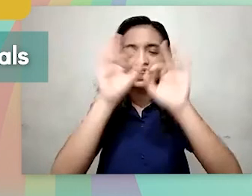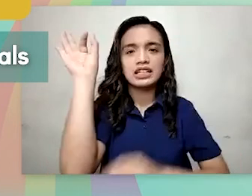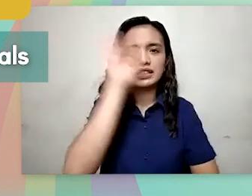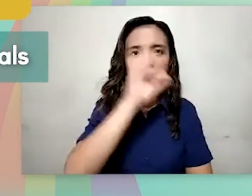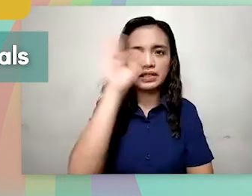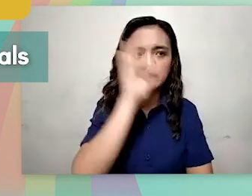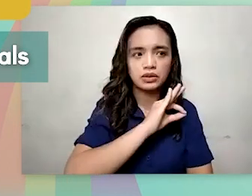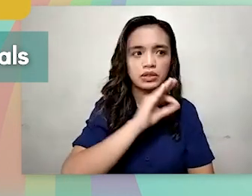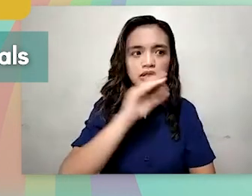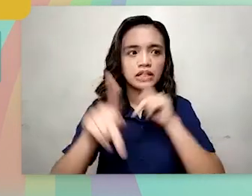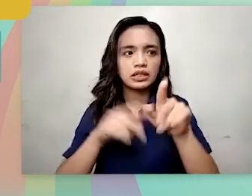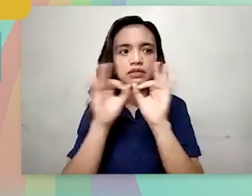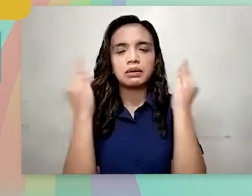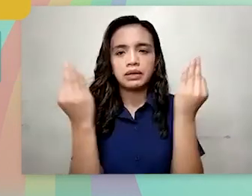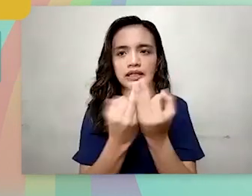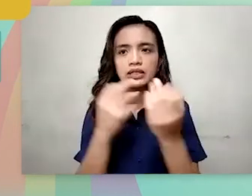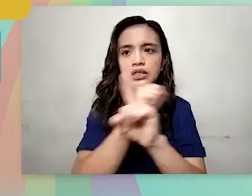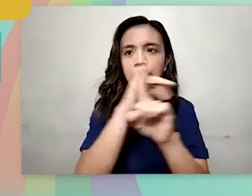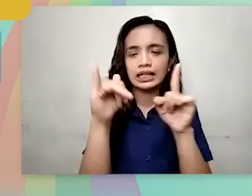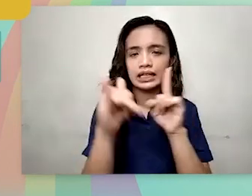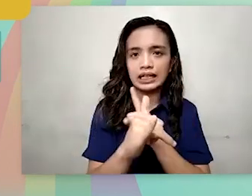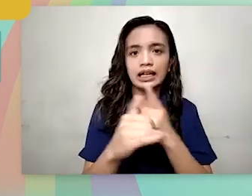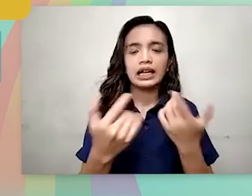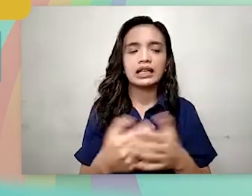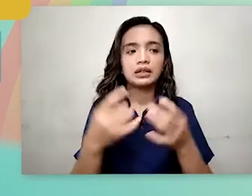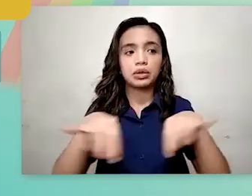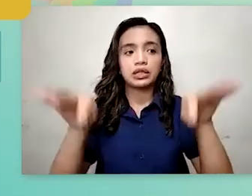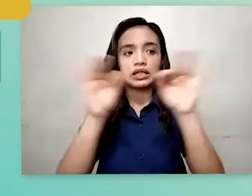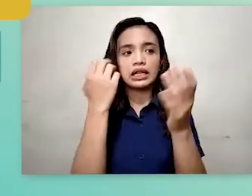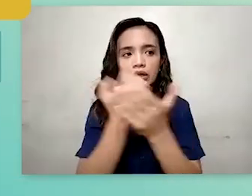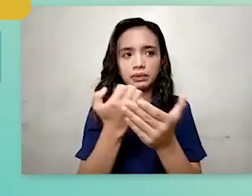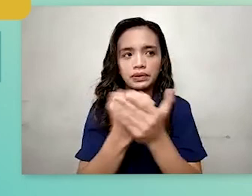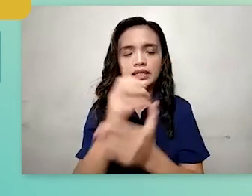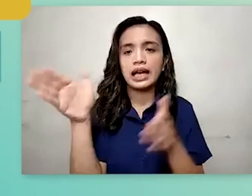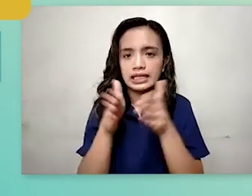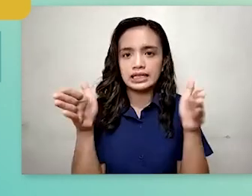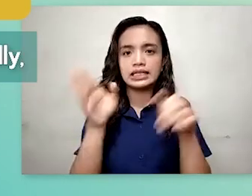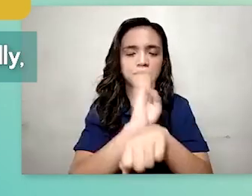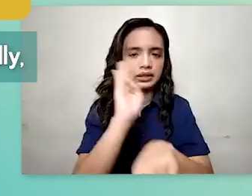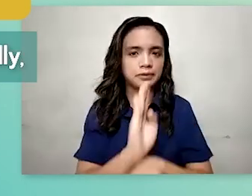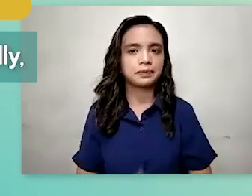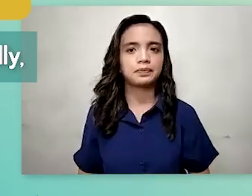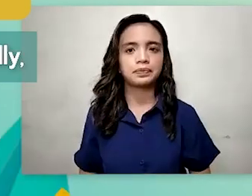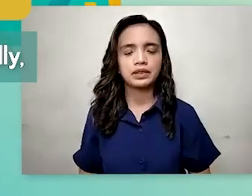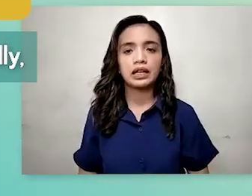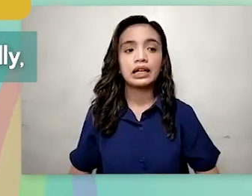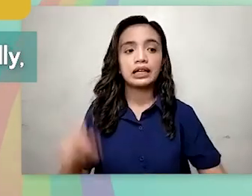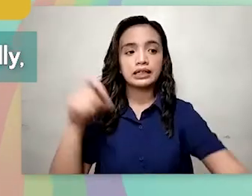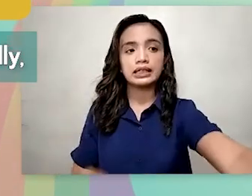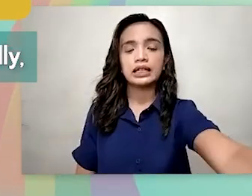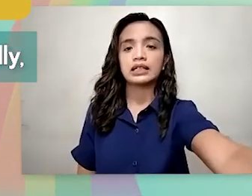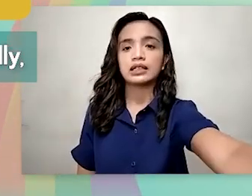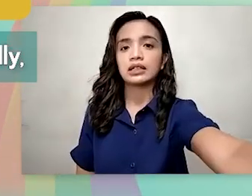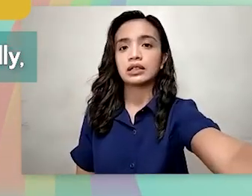for Filipinos as individuals, for families, for the society, and especially for the economy and our MSMEs. And so we